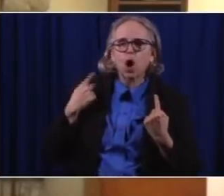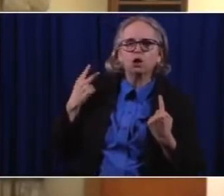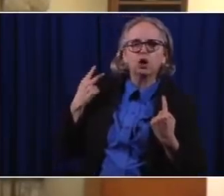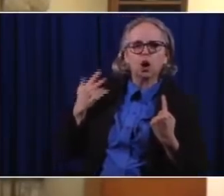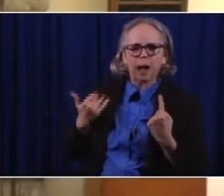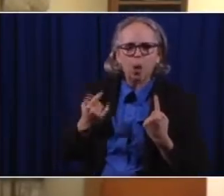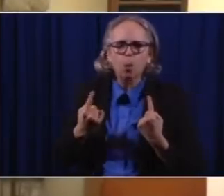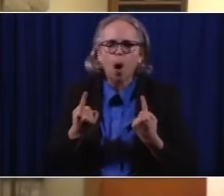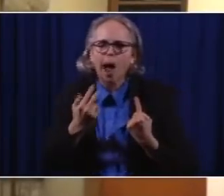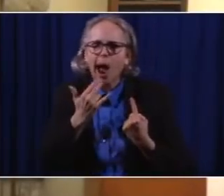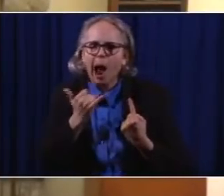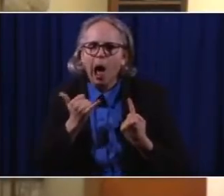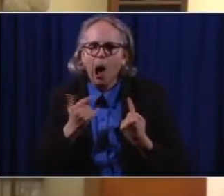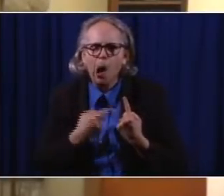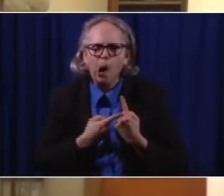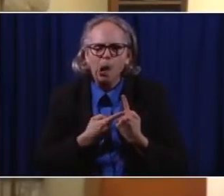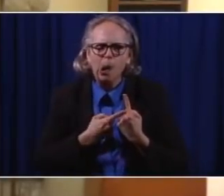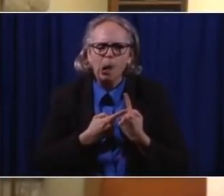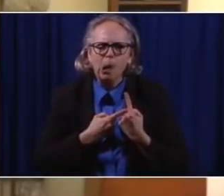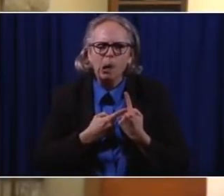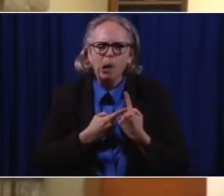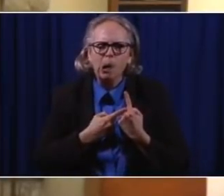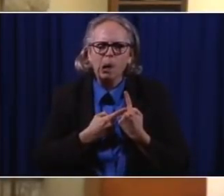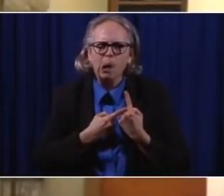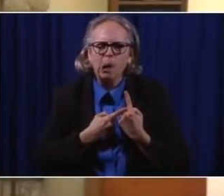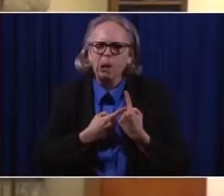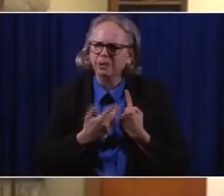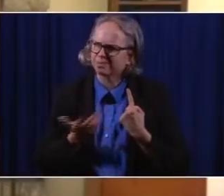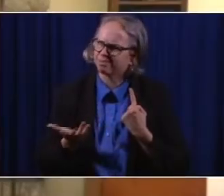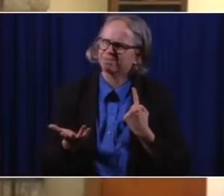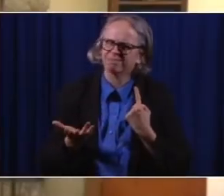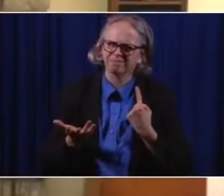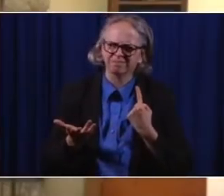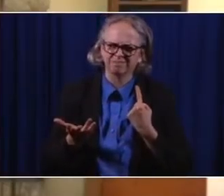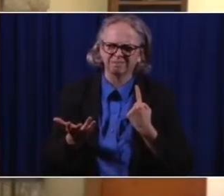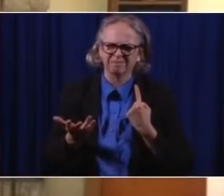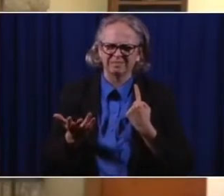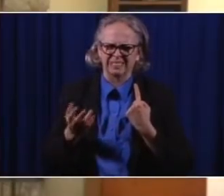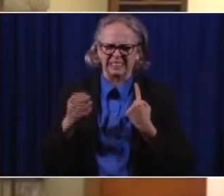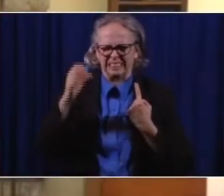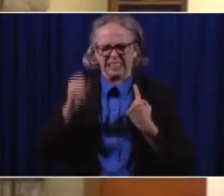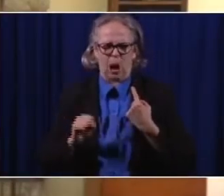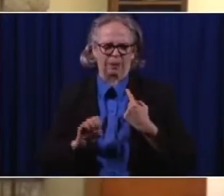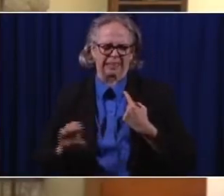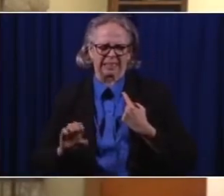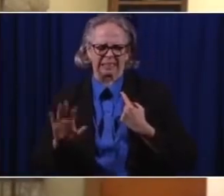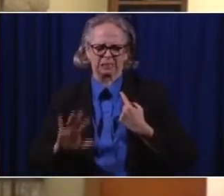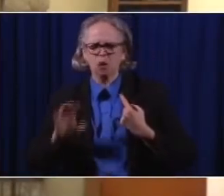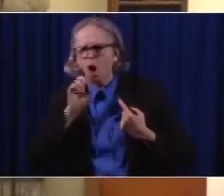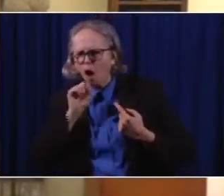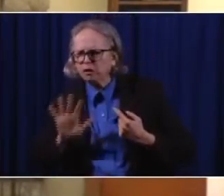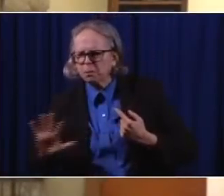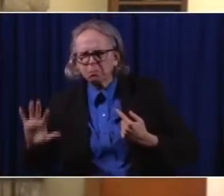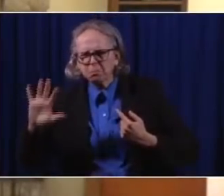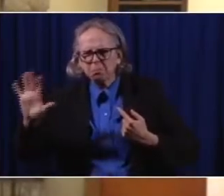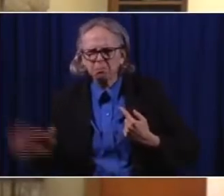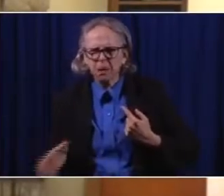pretty much filling in with this exception here and a couple here with